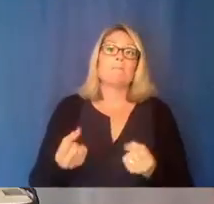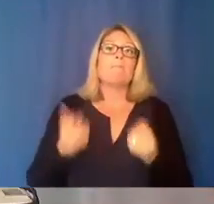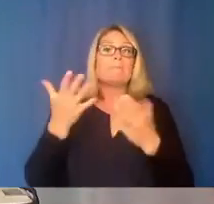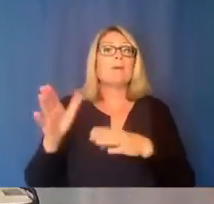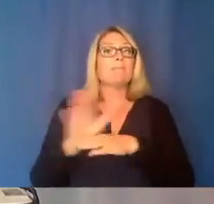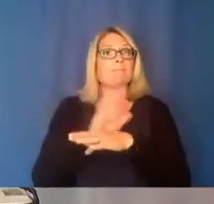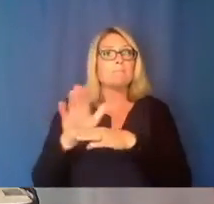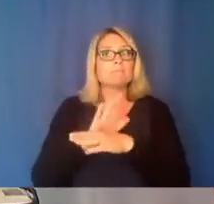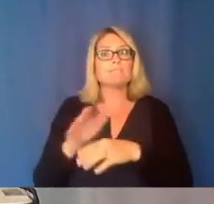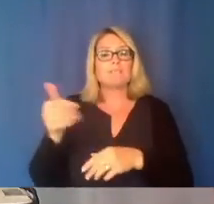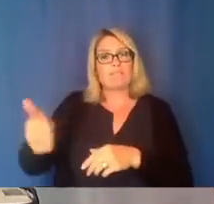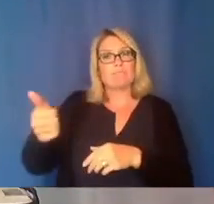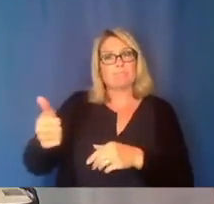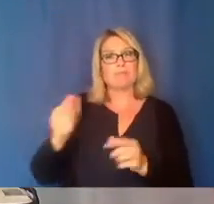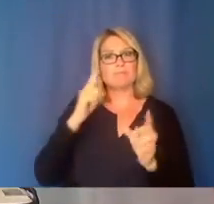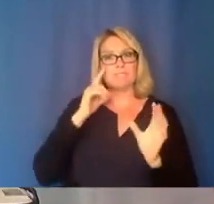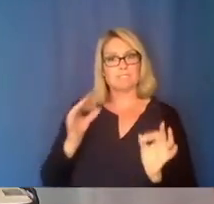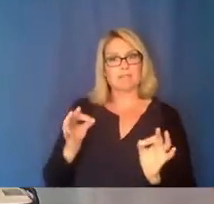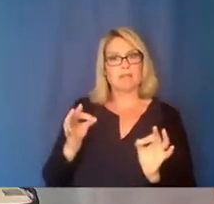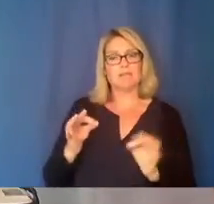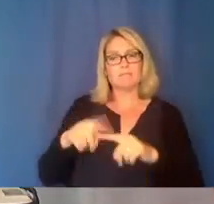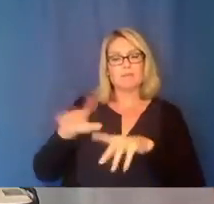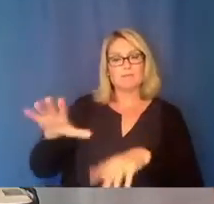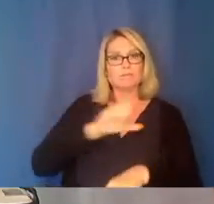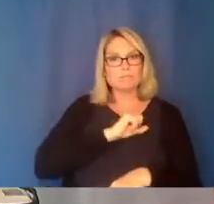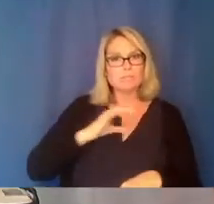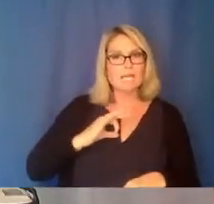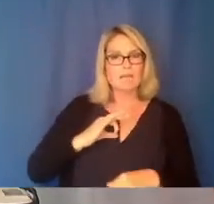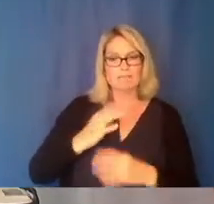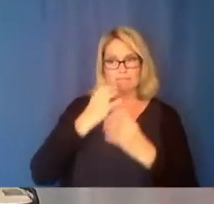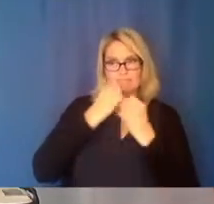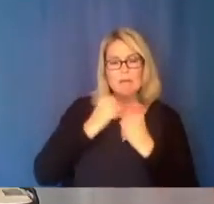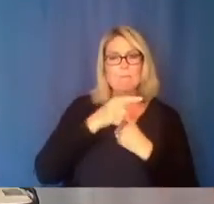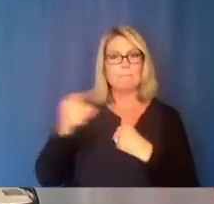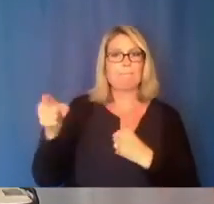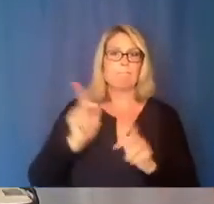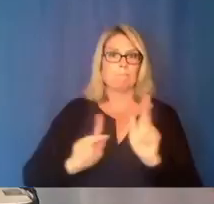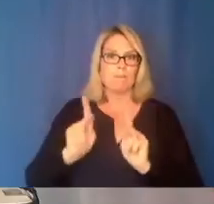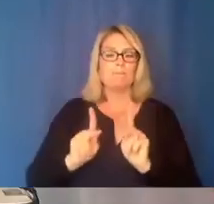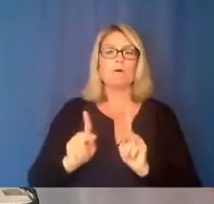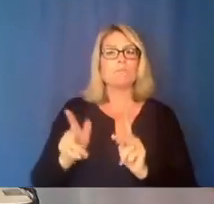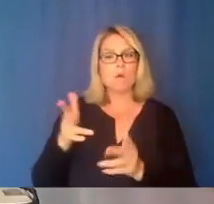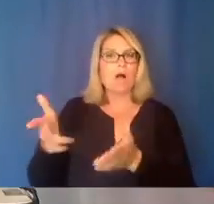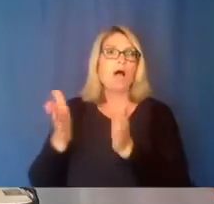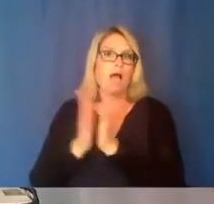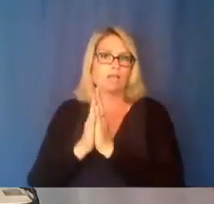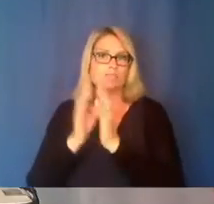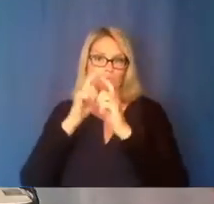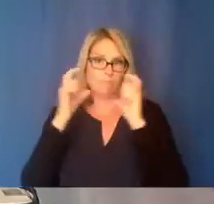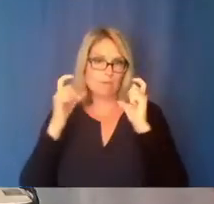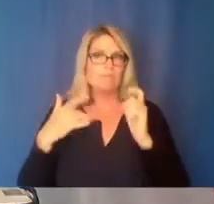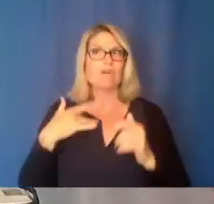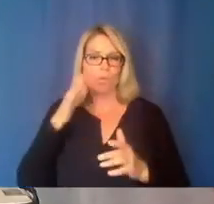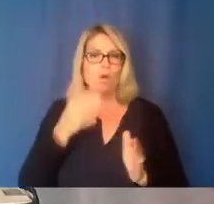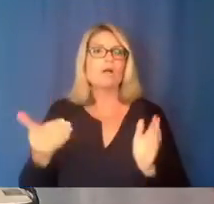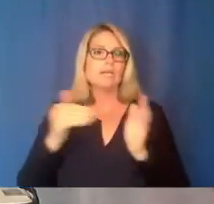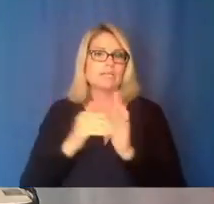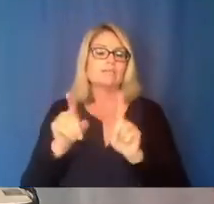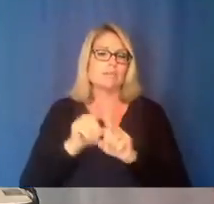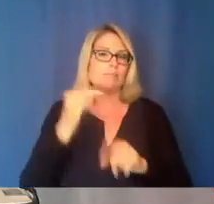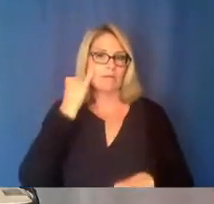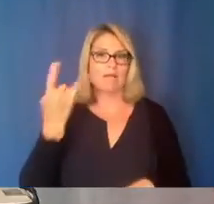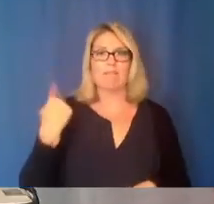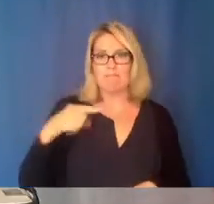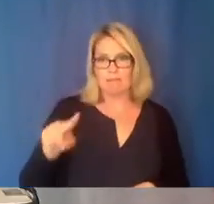organizations made decisions based on their staff and their customers to do so, and I expect that's where it will be again. And I think, quite